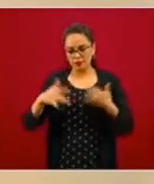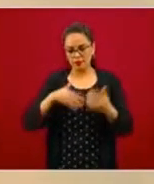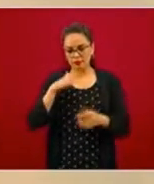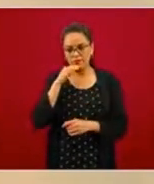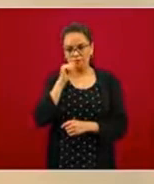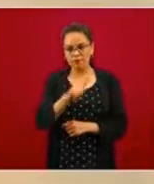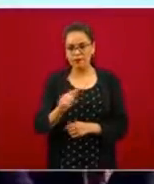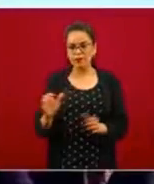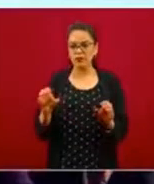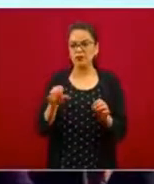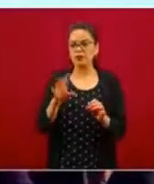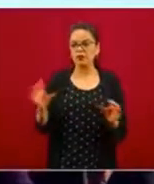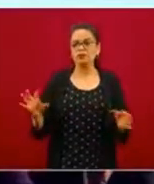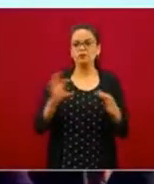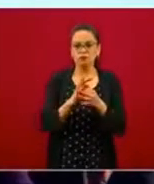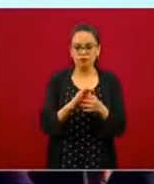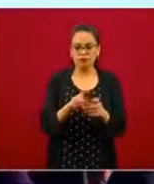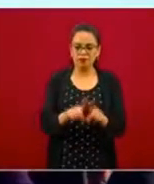COVID.